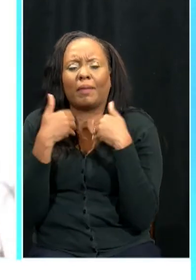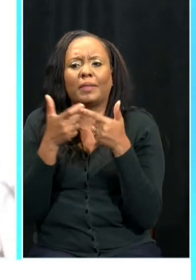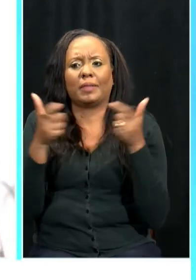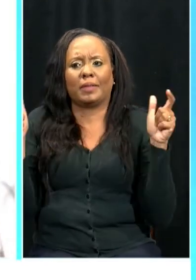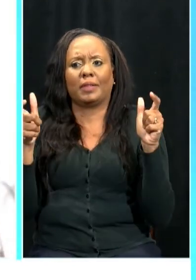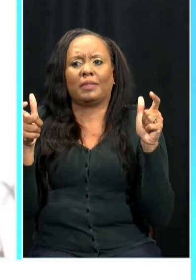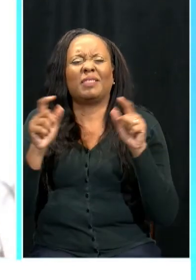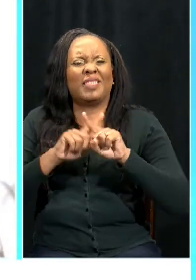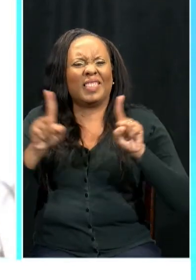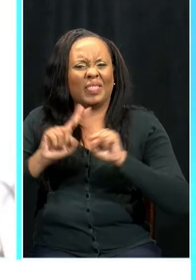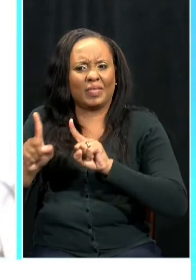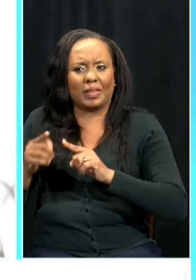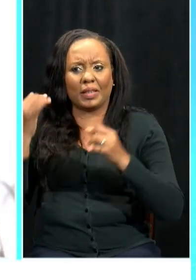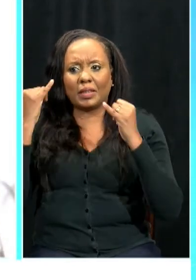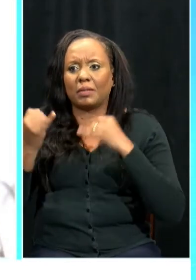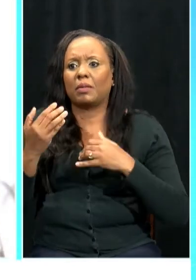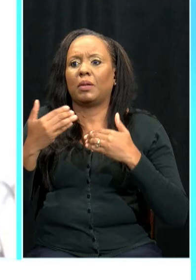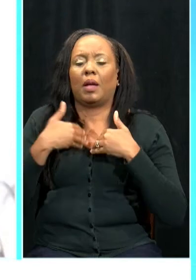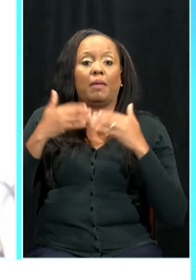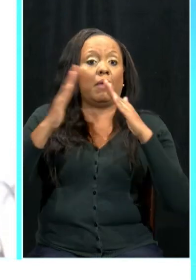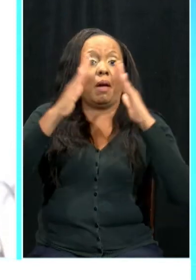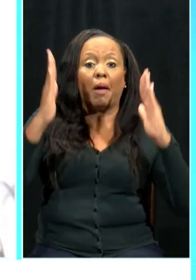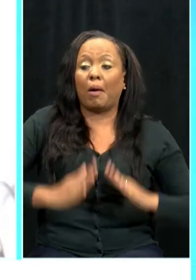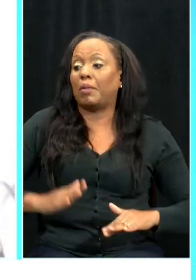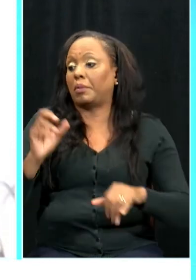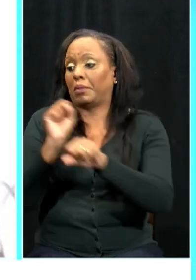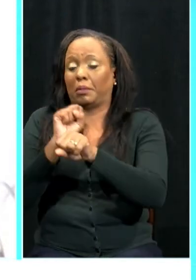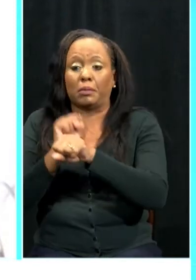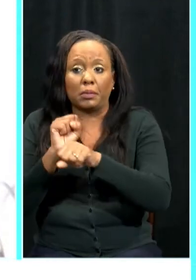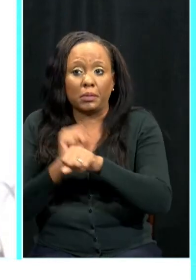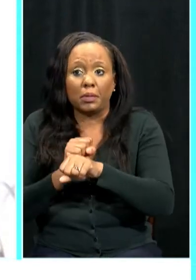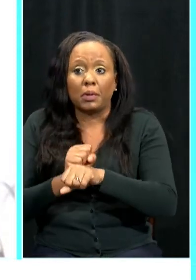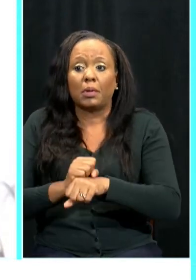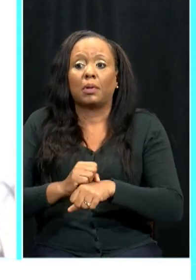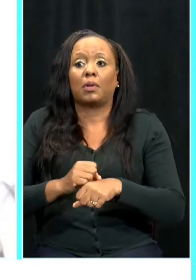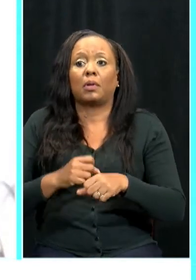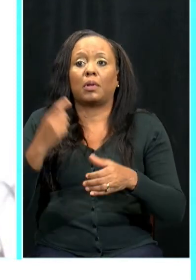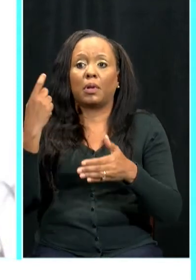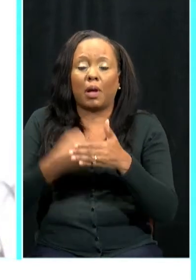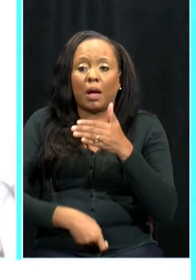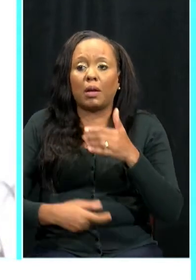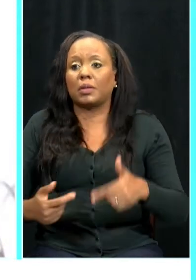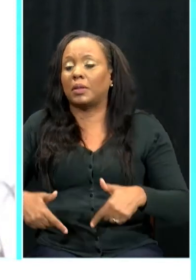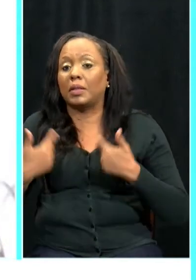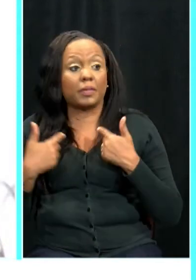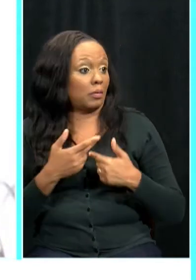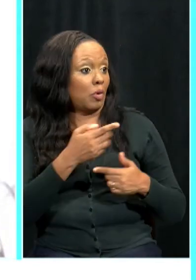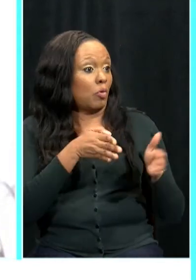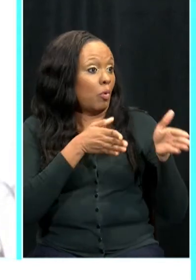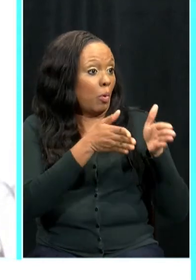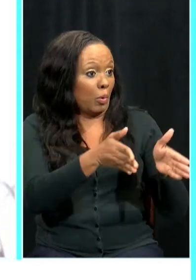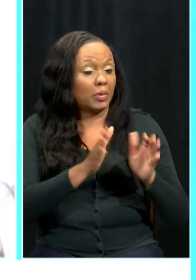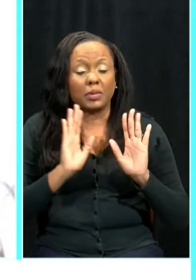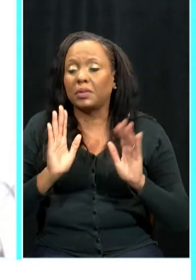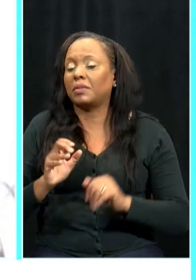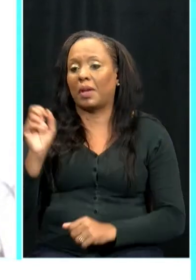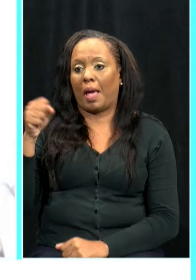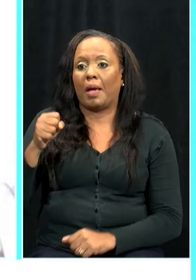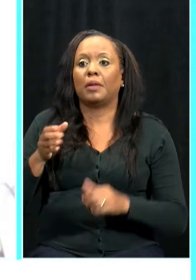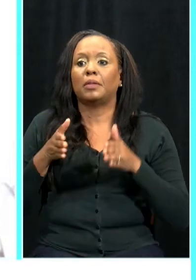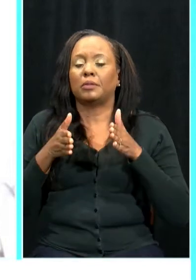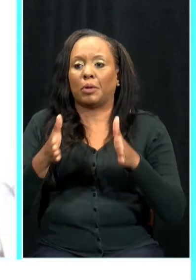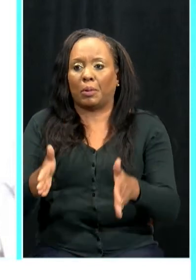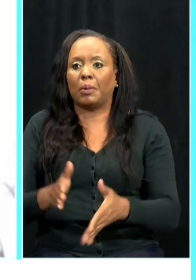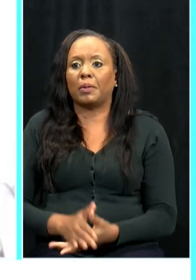have general things, housing, labor, cost of living. Roads. But then like when